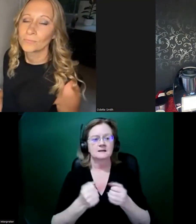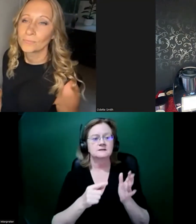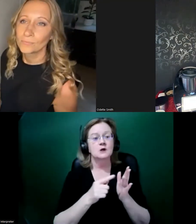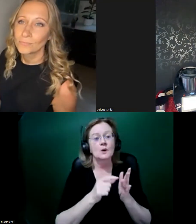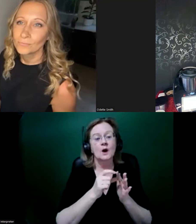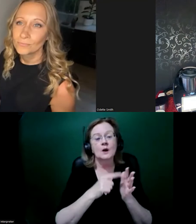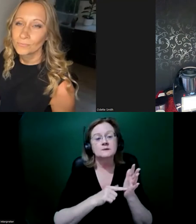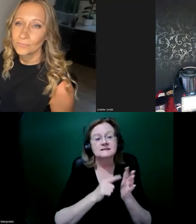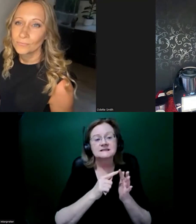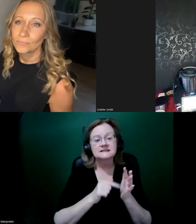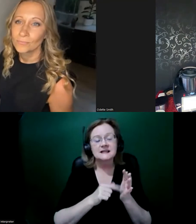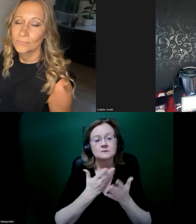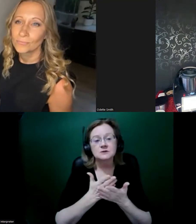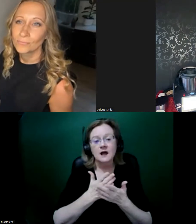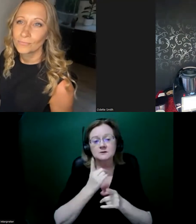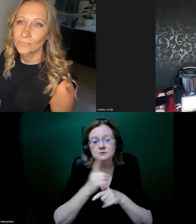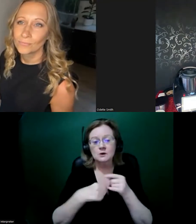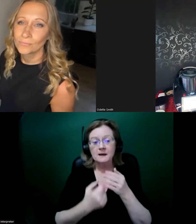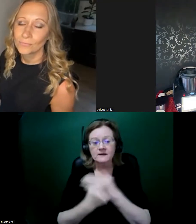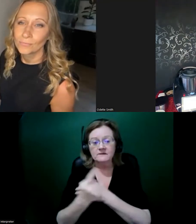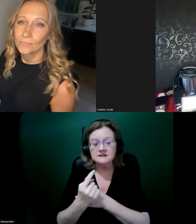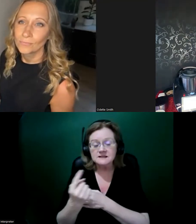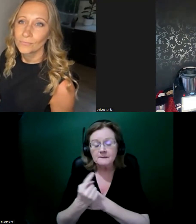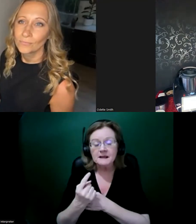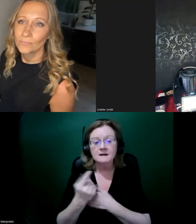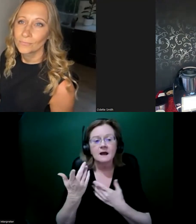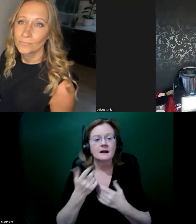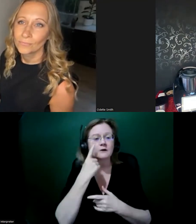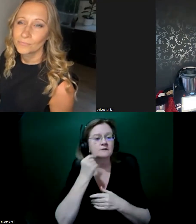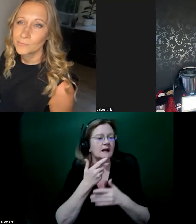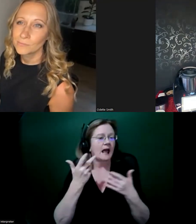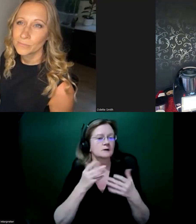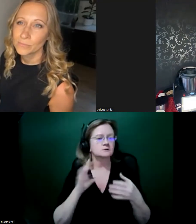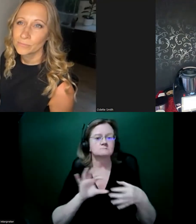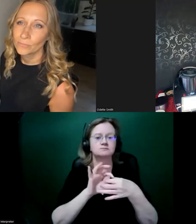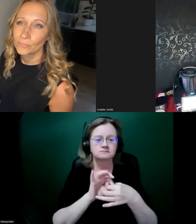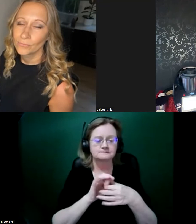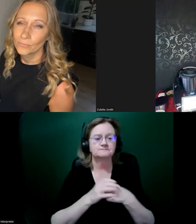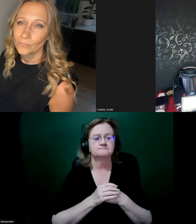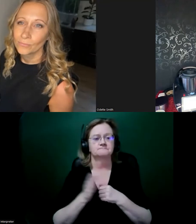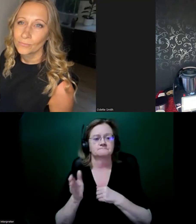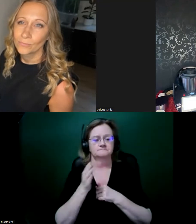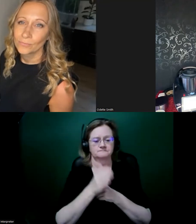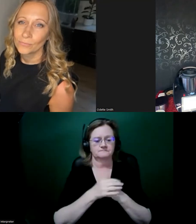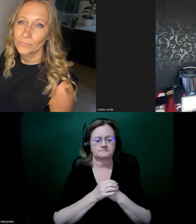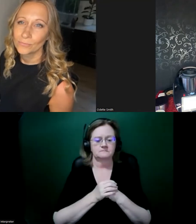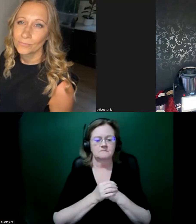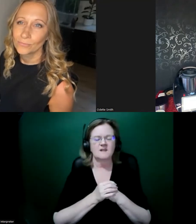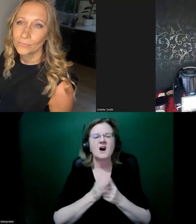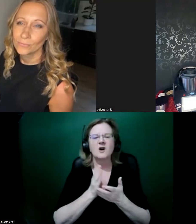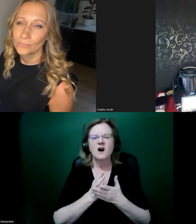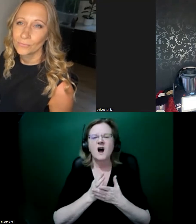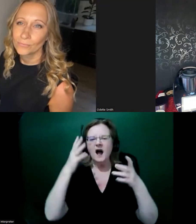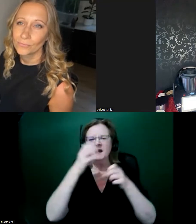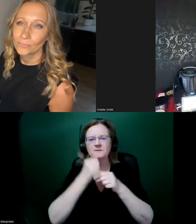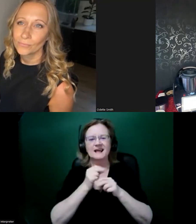into that, what those events that we've got and how our customers find out how to go to them? Yeah, so I reckon seeing something in person is always better